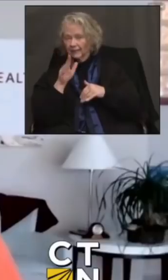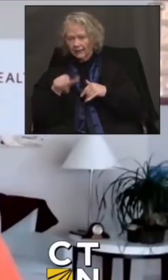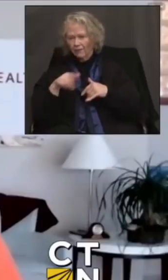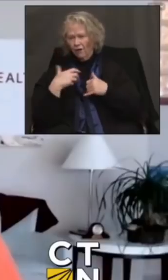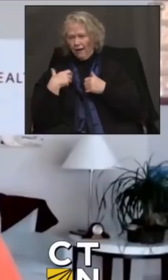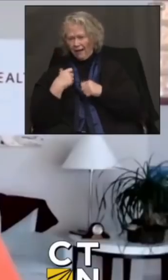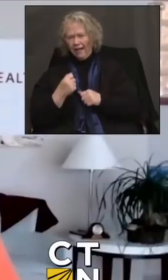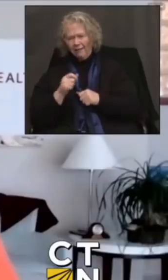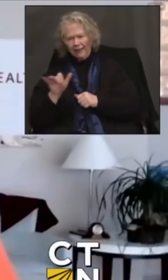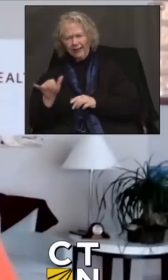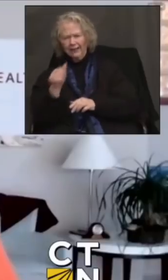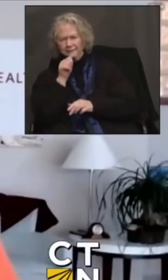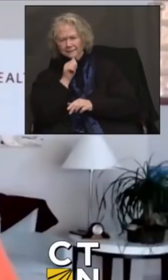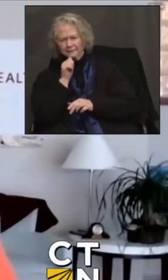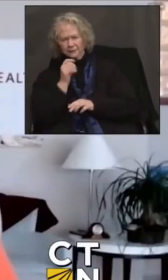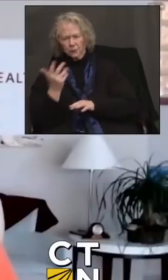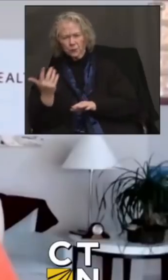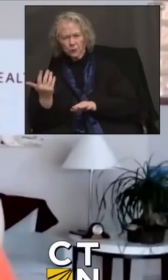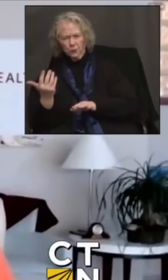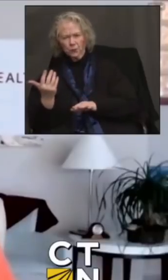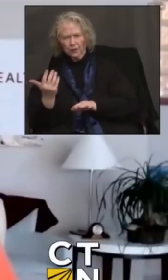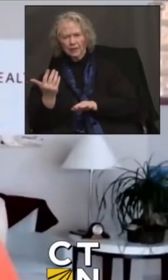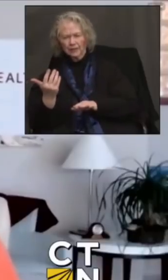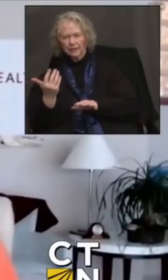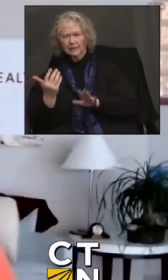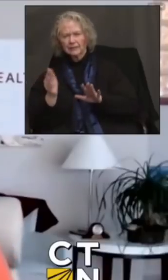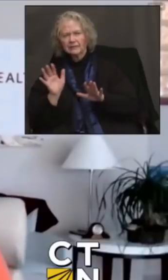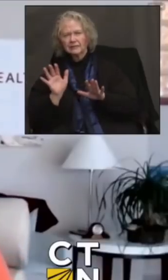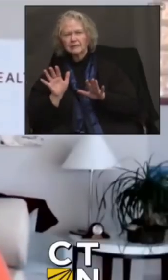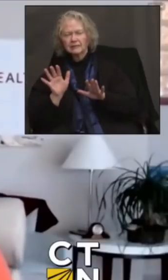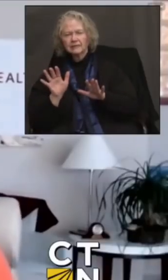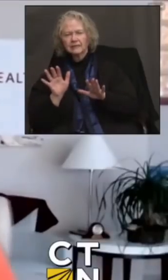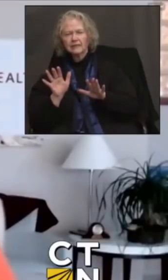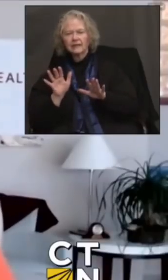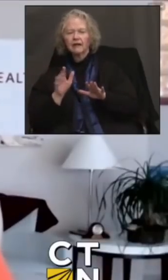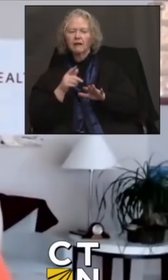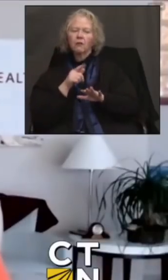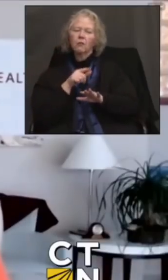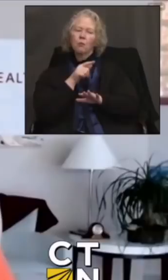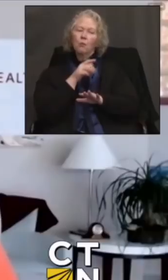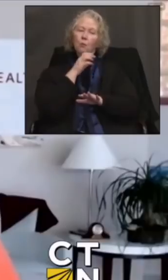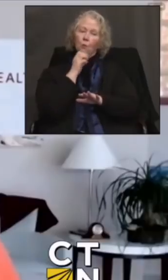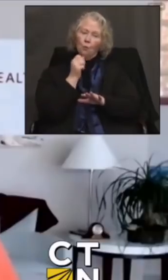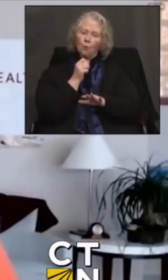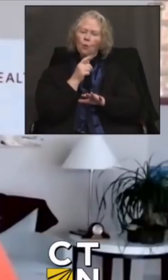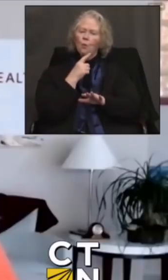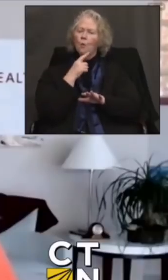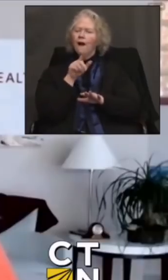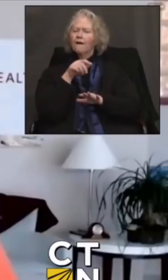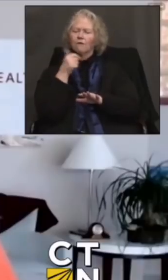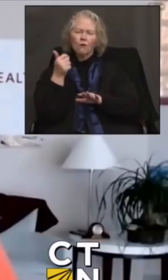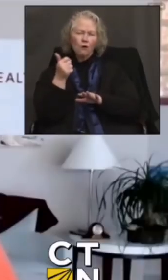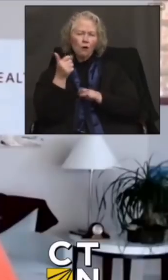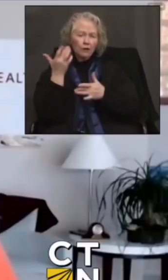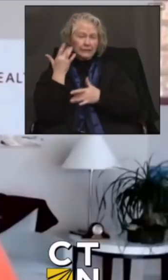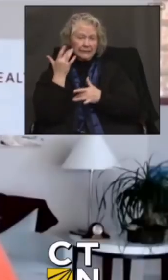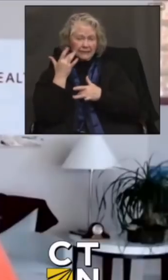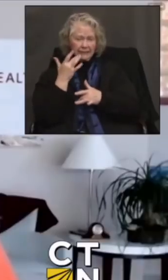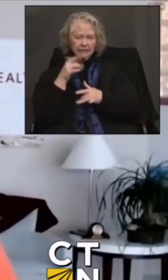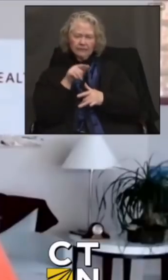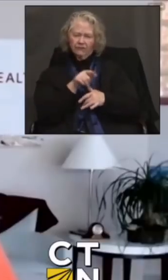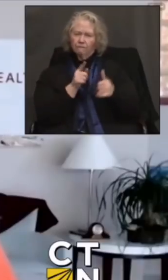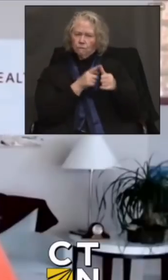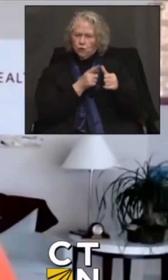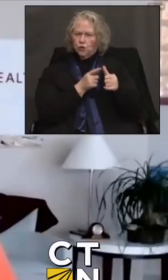hold back a little bit. So we get those in the a little bit older and those with comorbidities vaccinated as quickly as